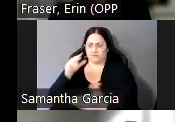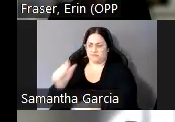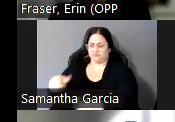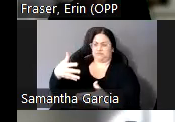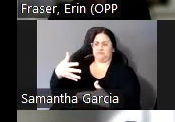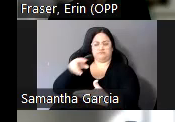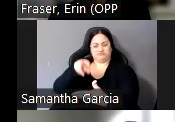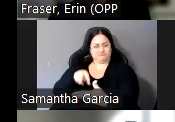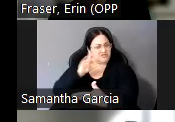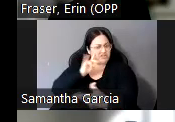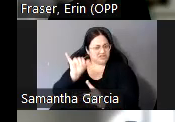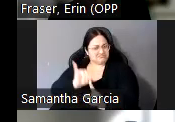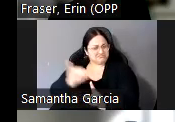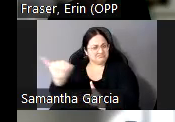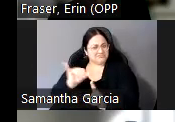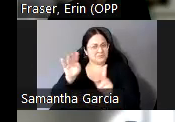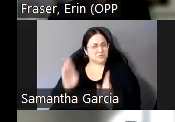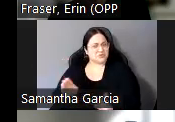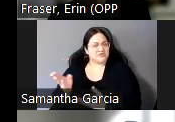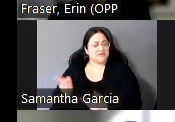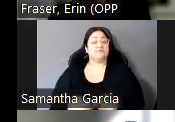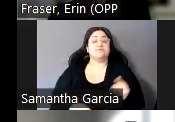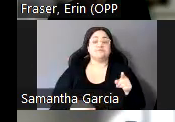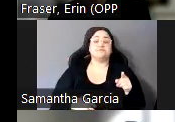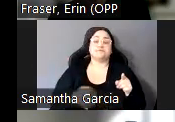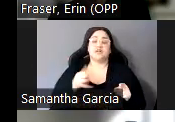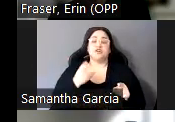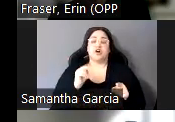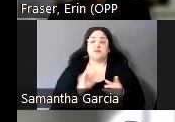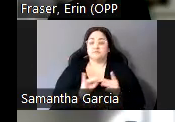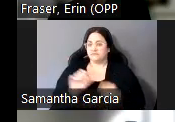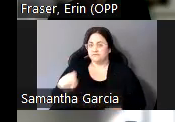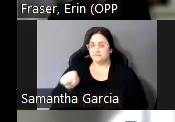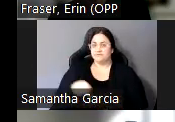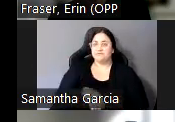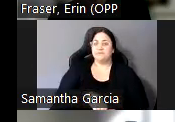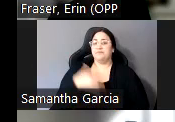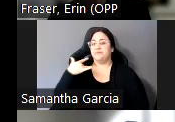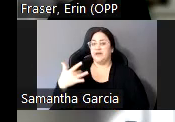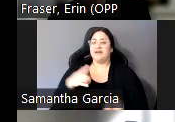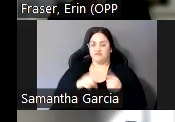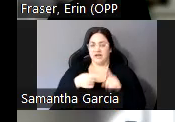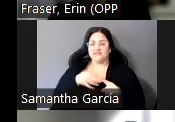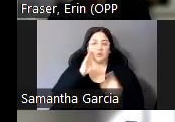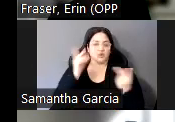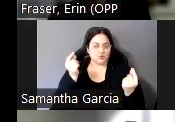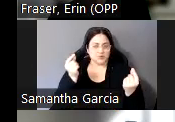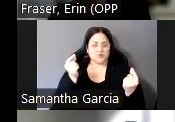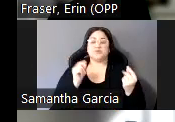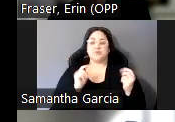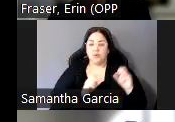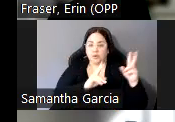it? Yeah, you'll typically see friends on Facebook saying, hey, if you receive a friend request, it's not from me, like someone